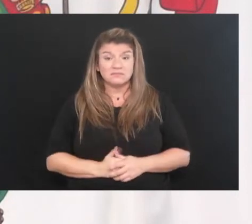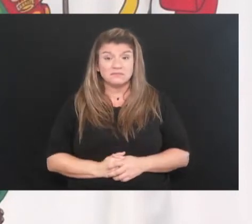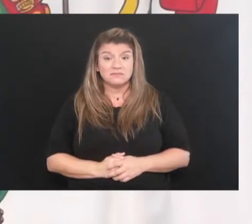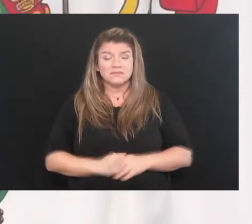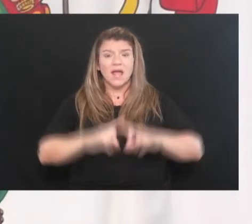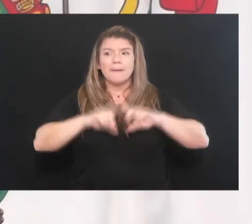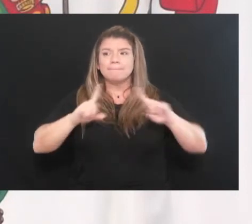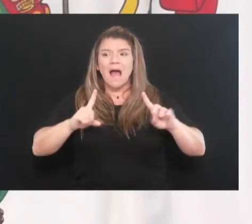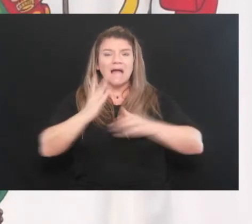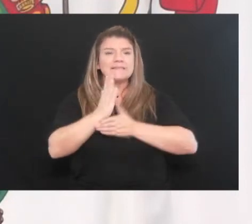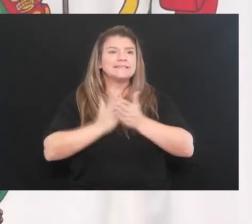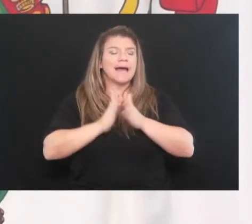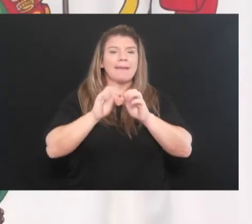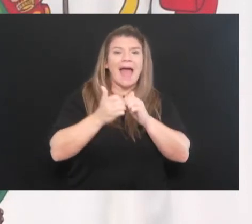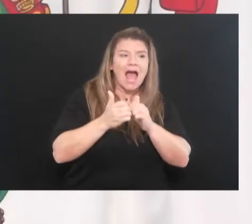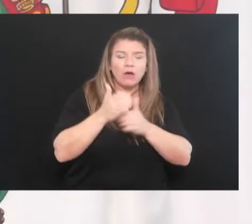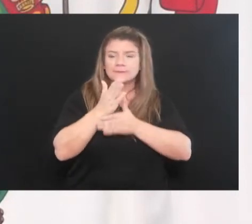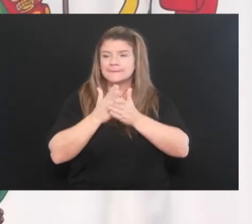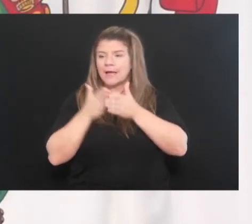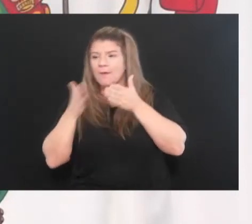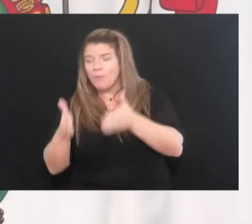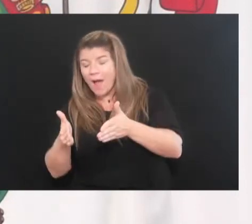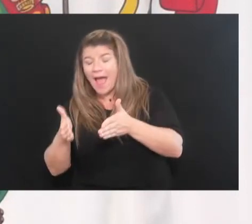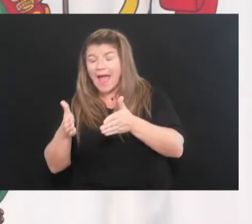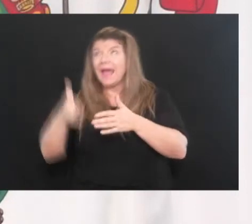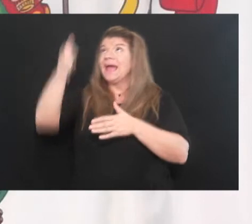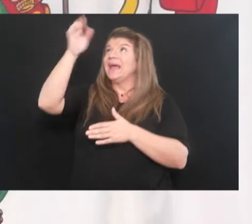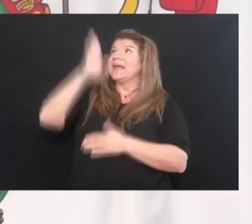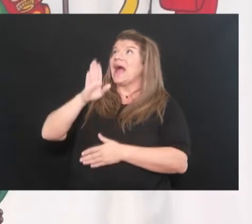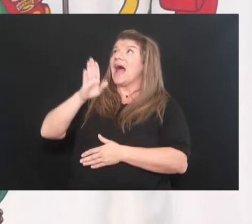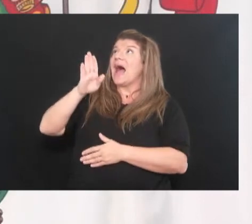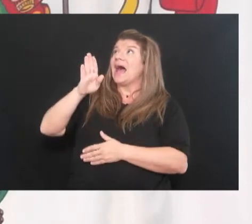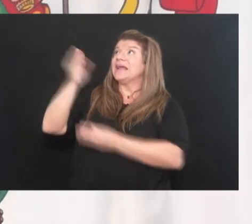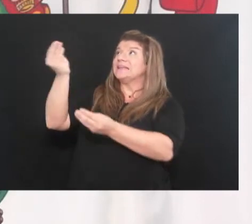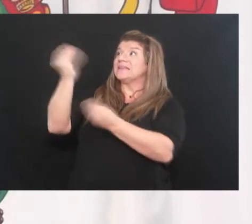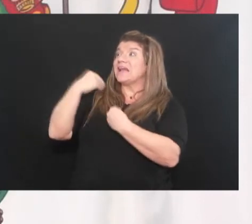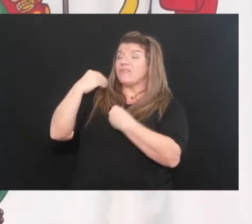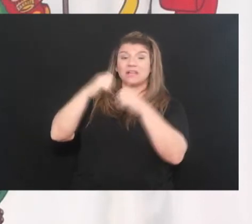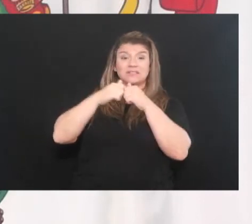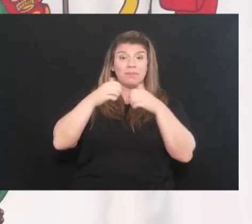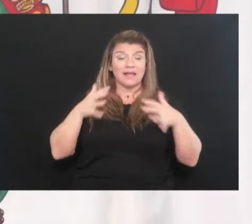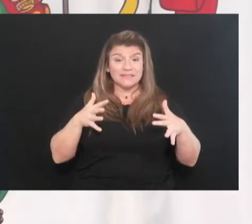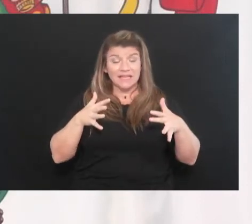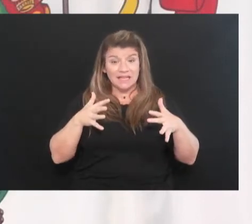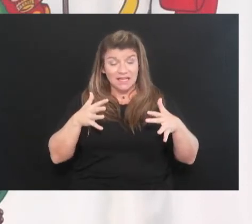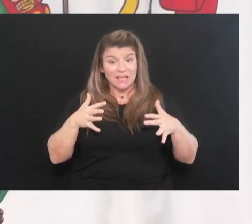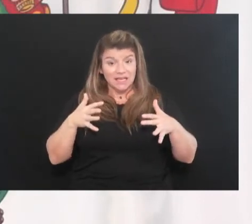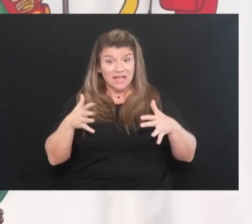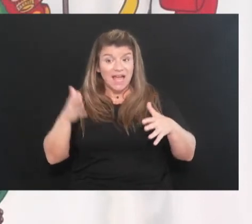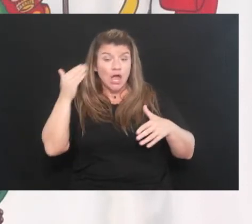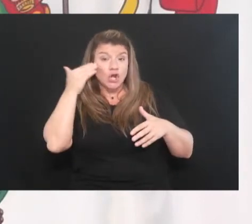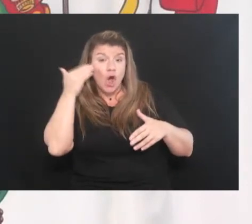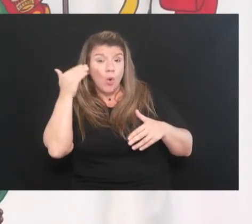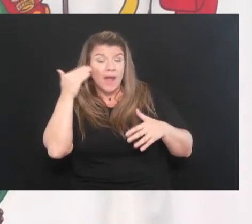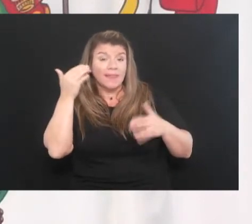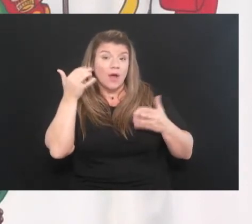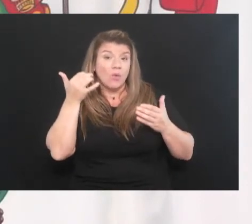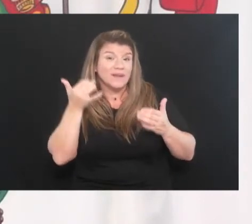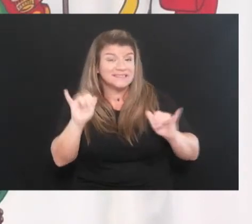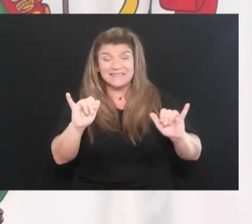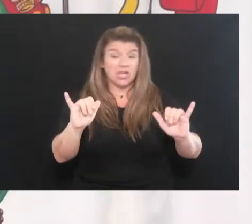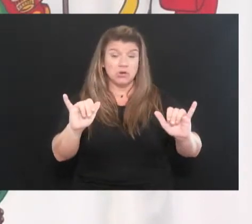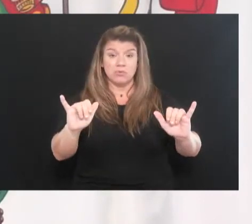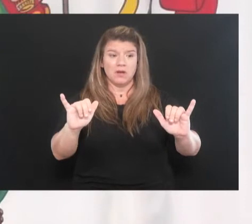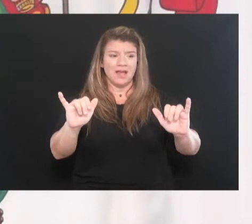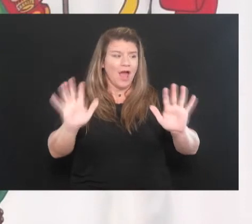But some way, somehow, God above has blessed us in the fact that we still, even though